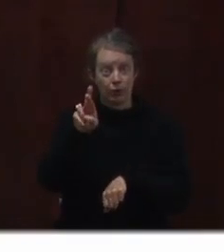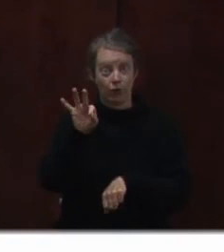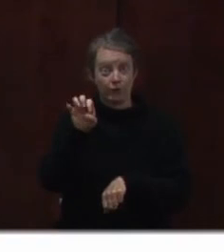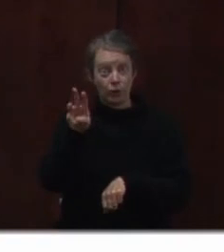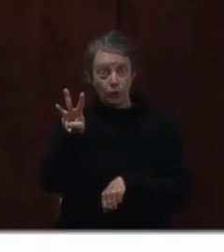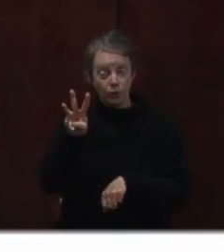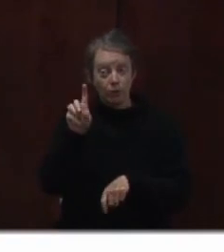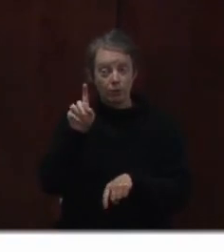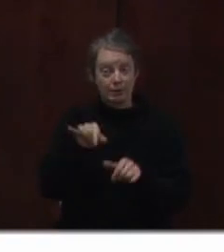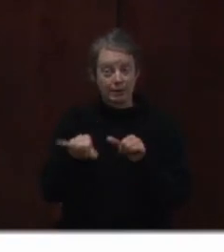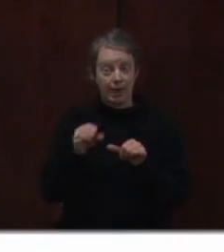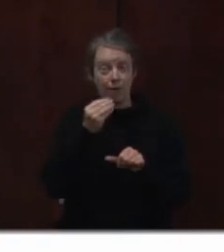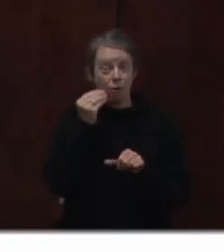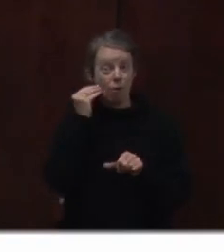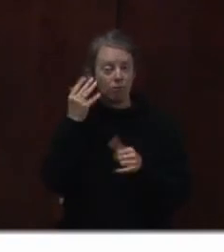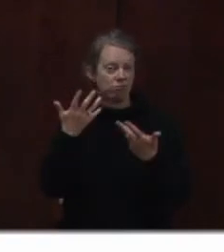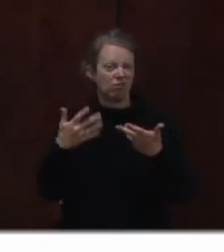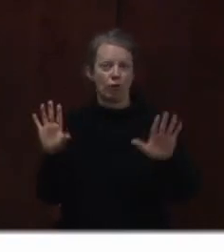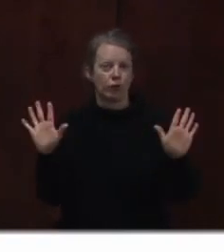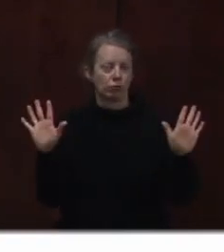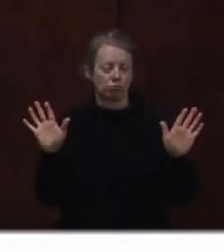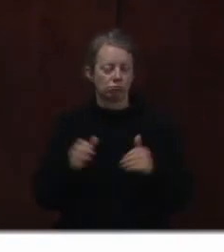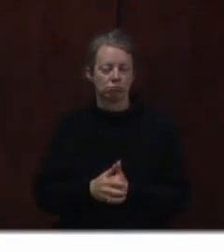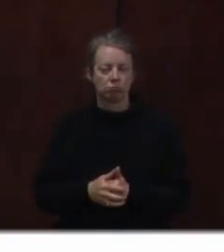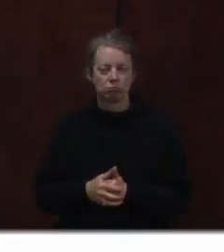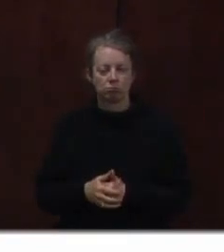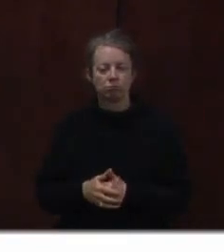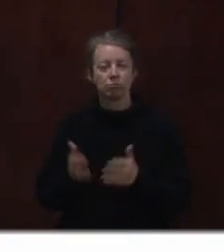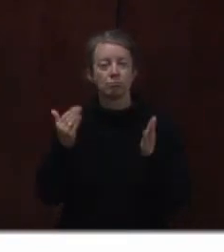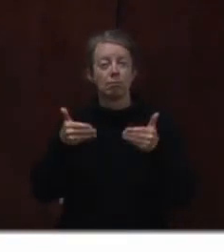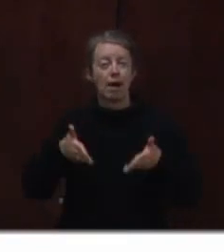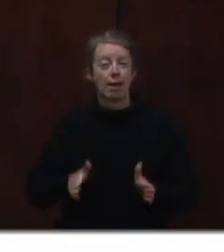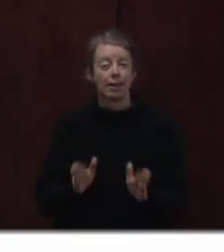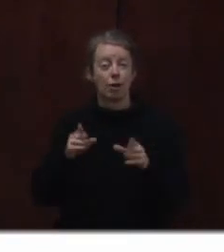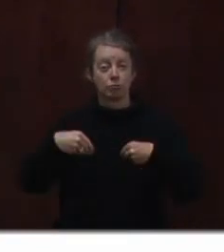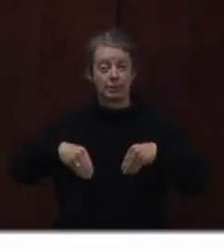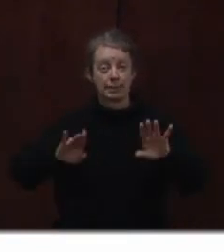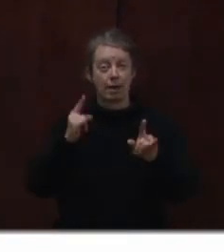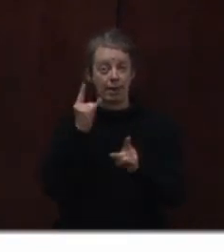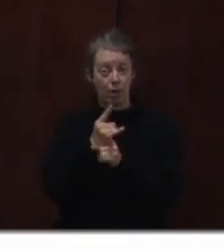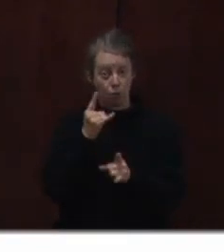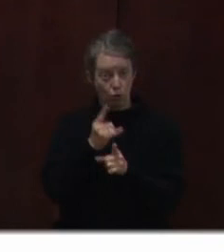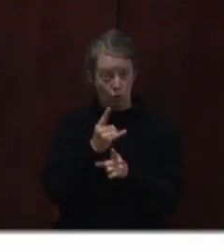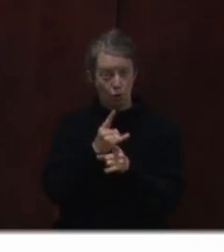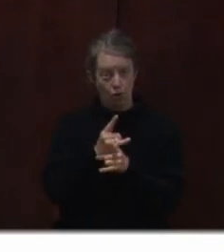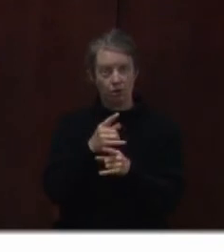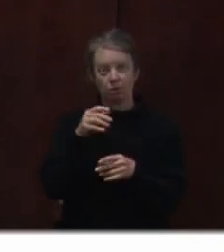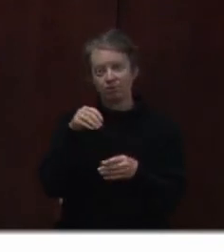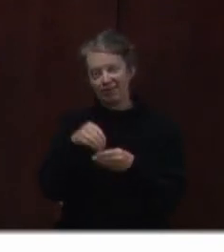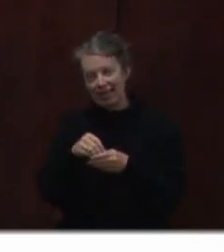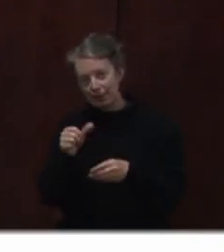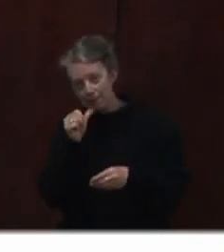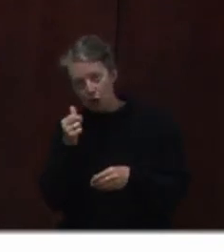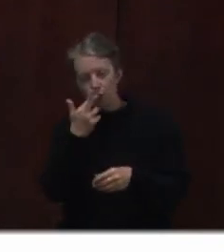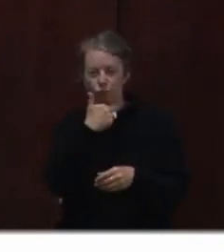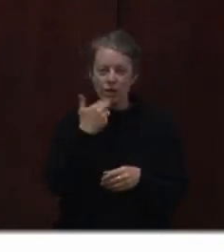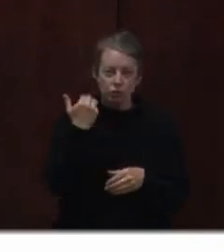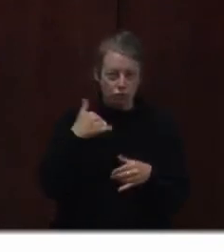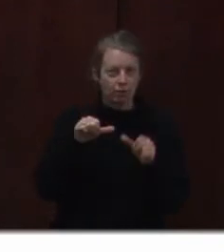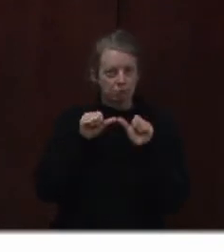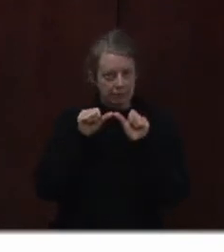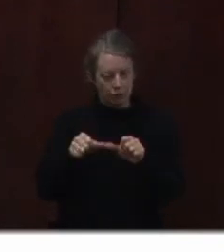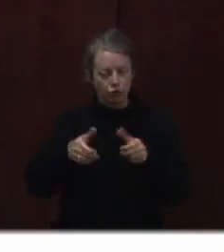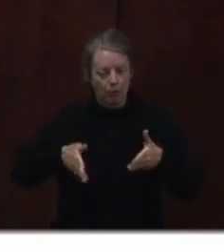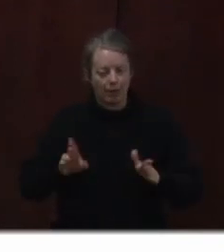not an essential business. It allowed alcohol sales, on-site alcohol sales, to remain in effect